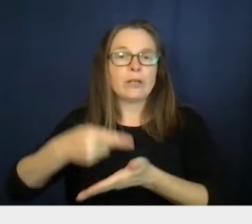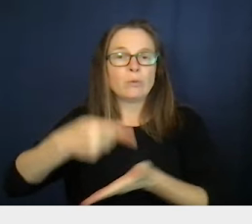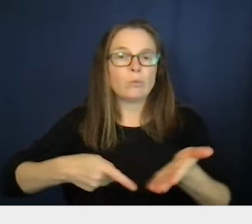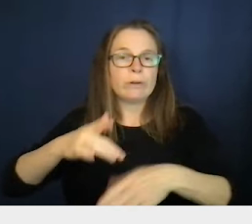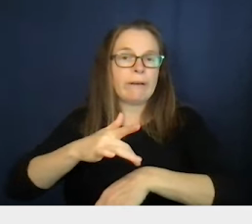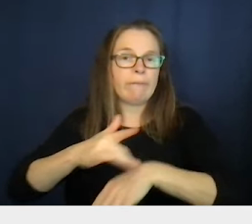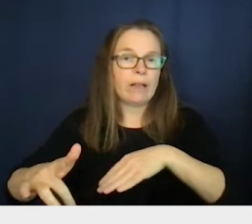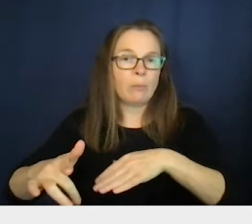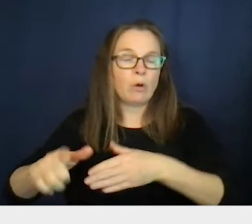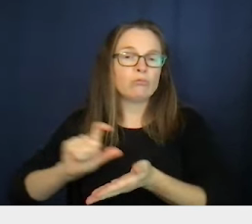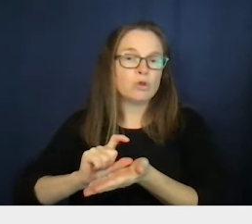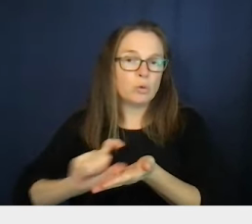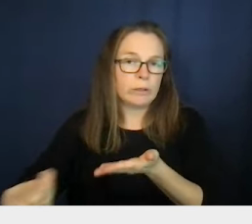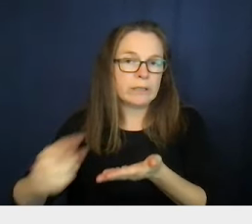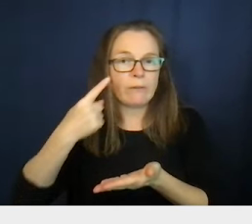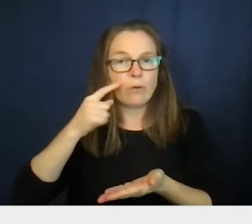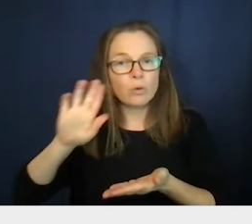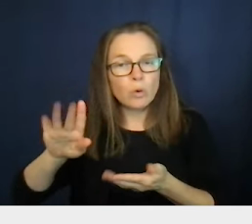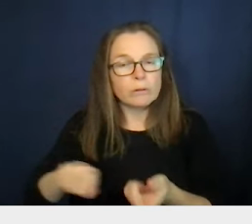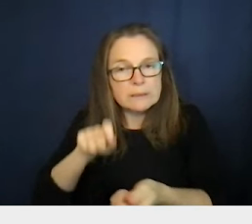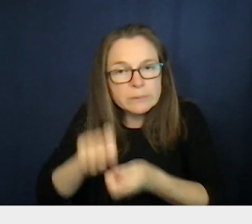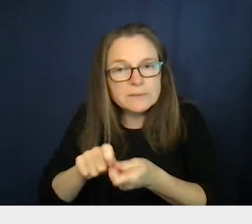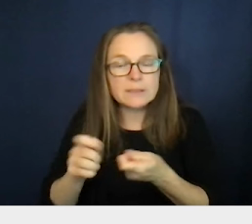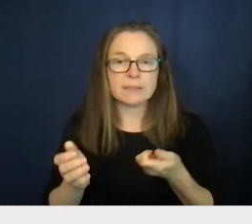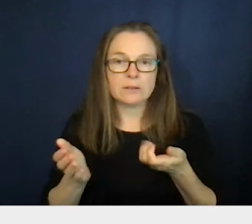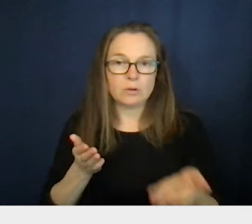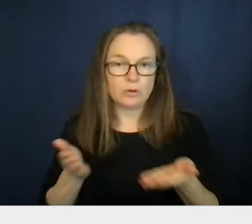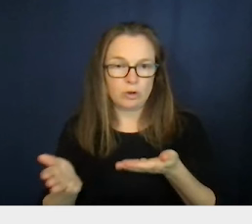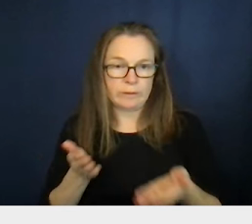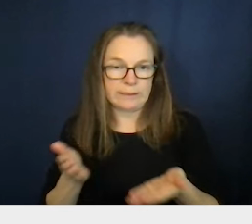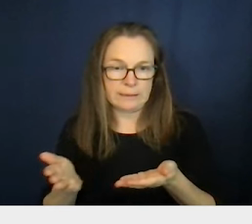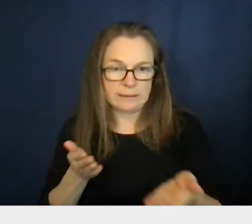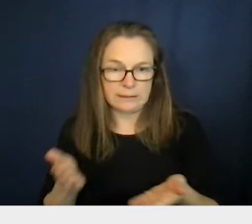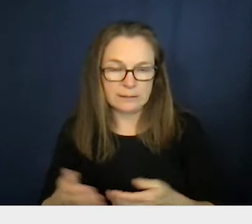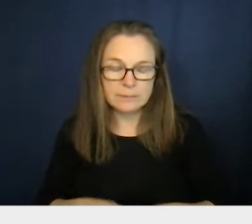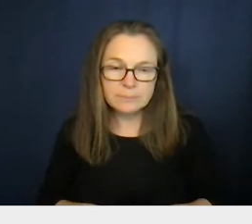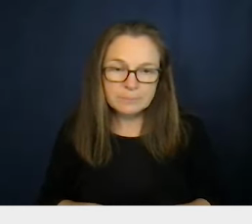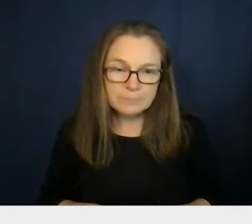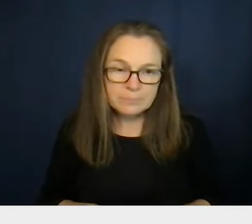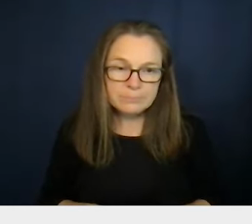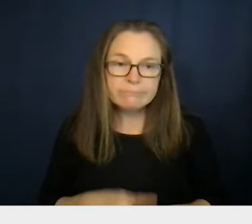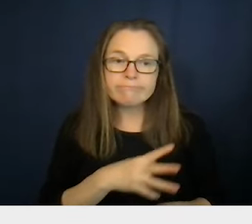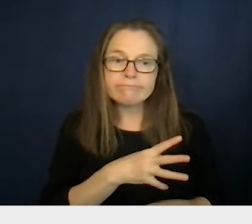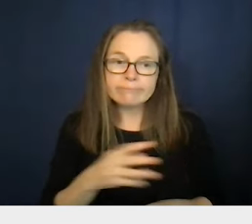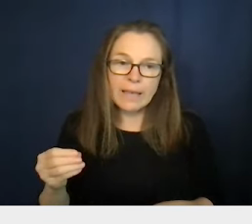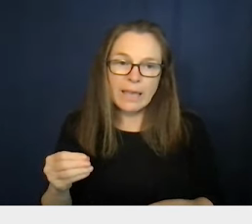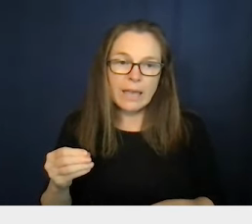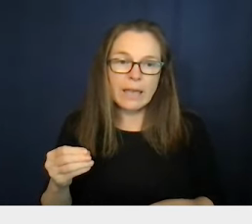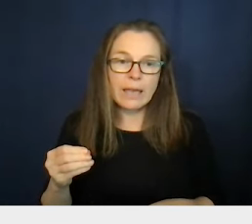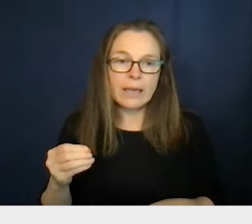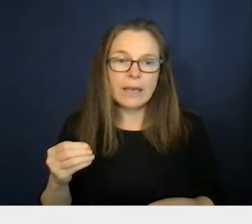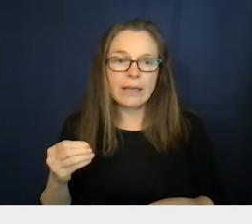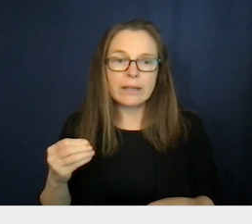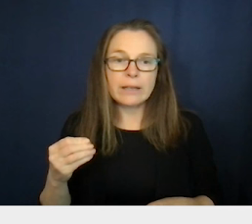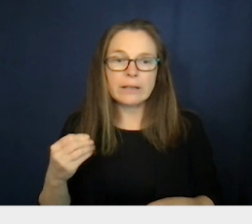that can be used for the specific services and ADVSD's determination of the best use